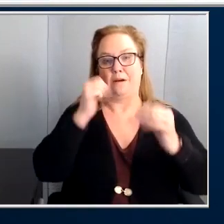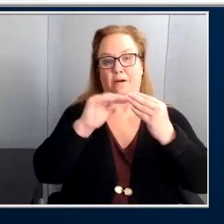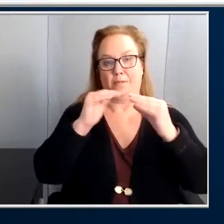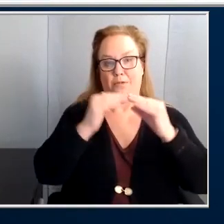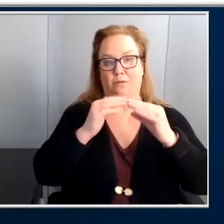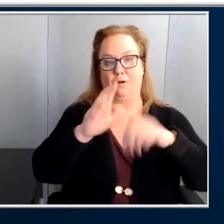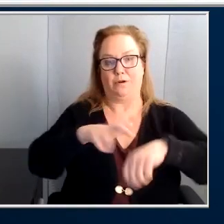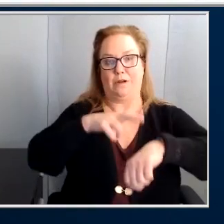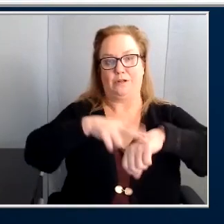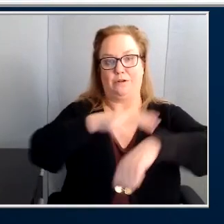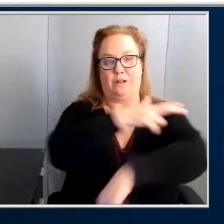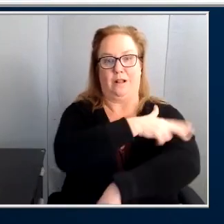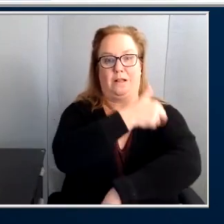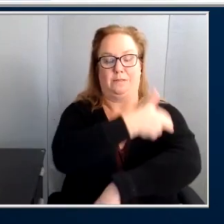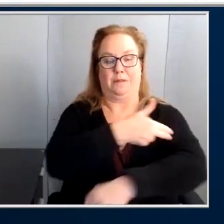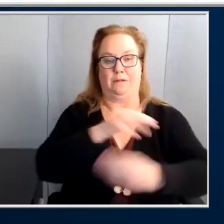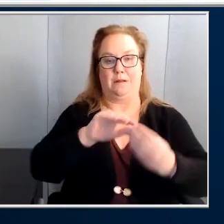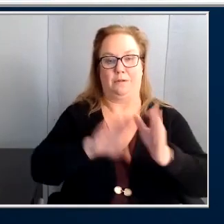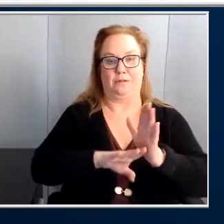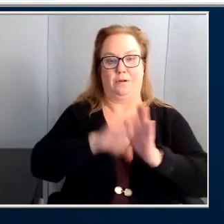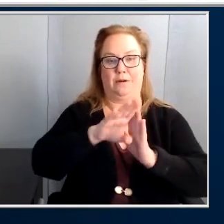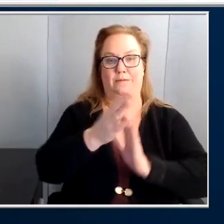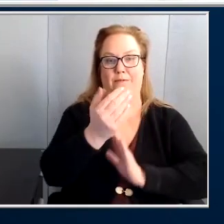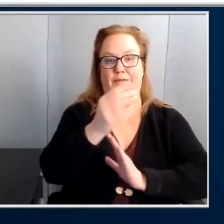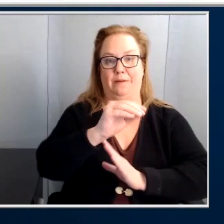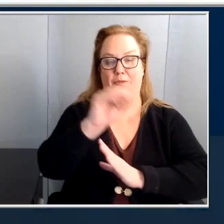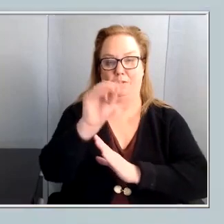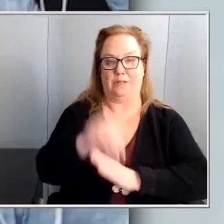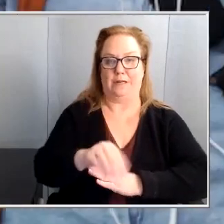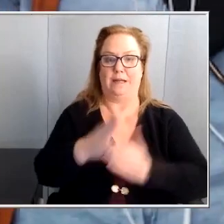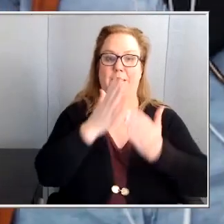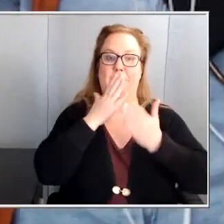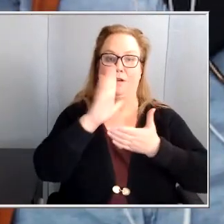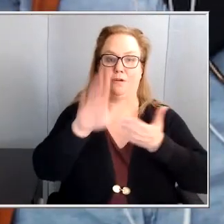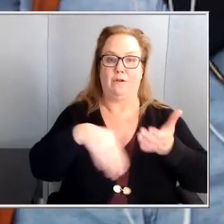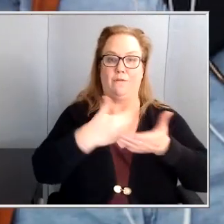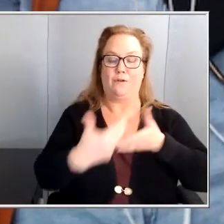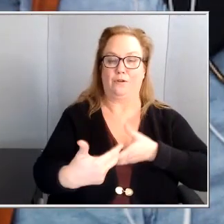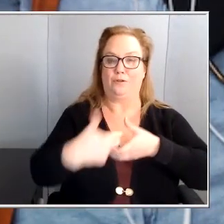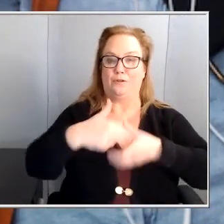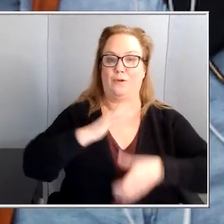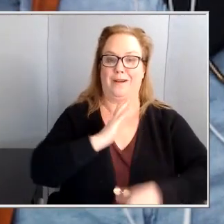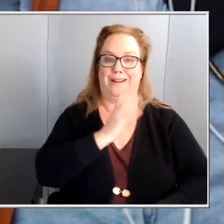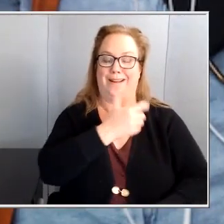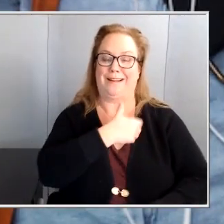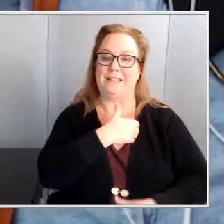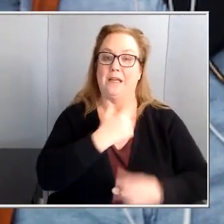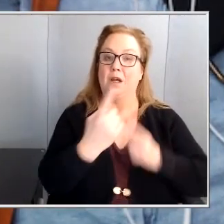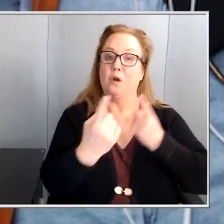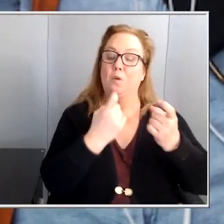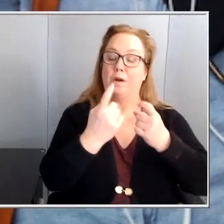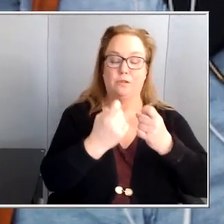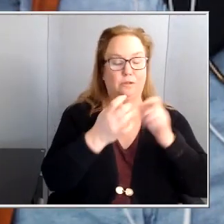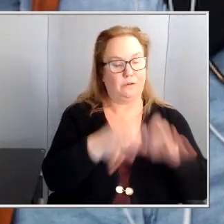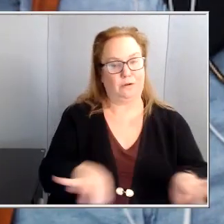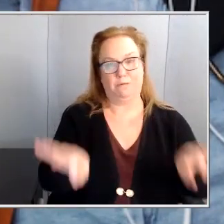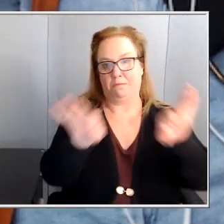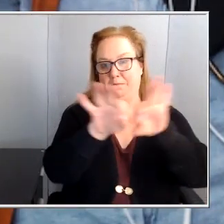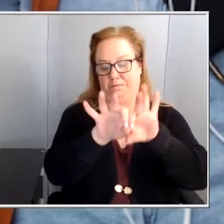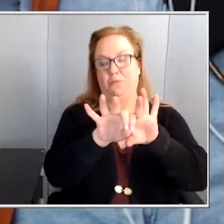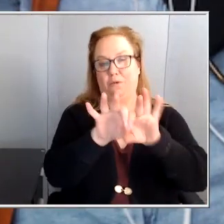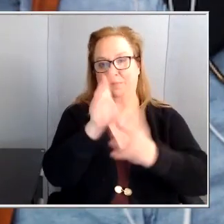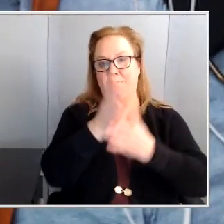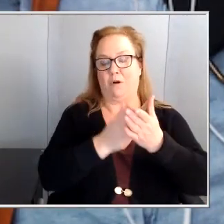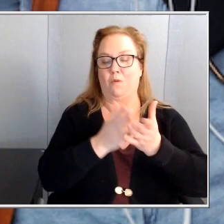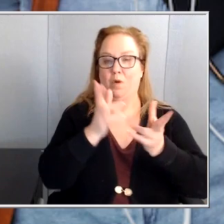nationally hospitalizations are up 15%. Thank you all for joining us this morning. Questions from our viewers are an important part of this program, and we want to hear from